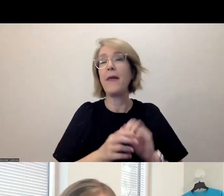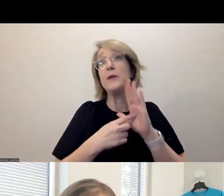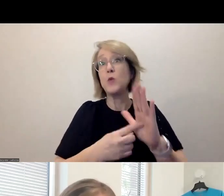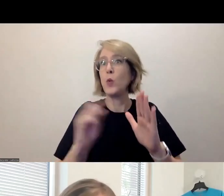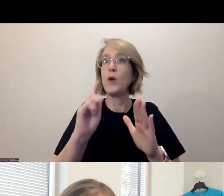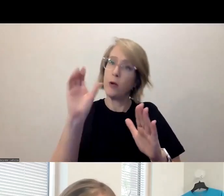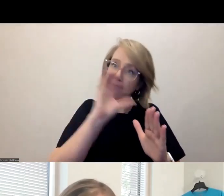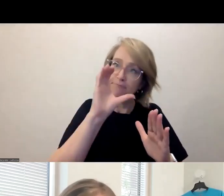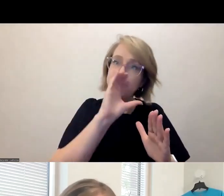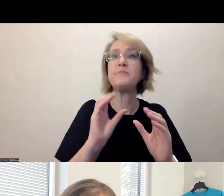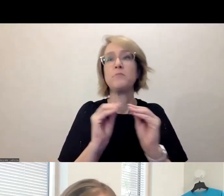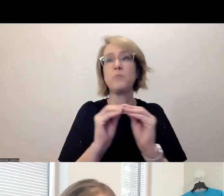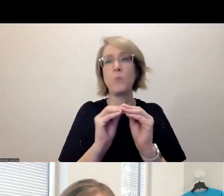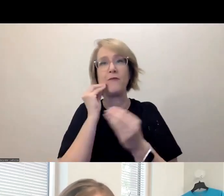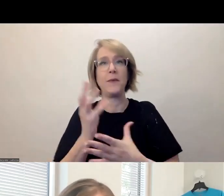next slide, please.